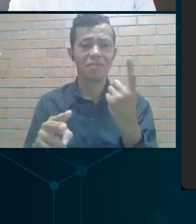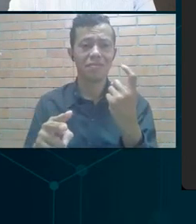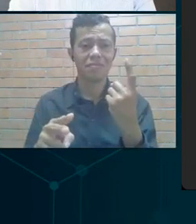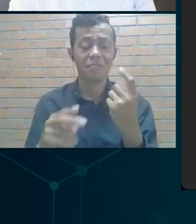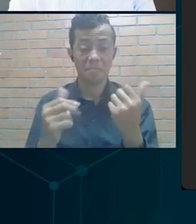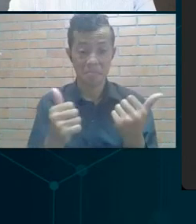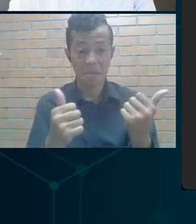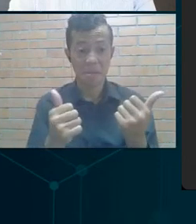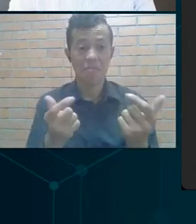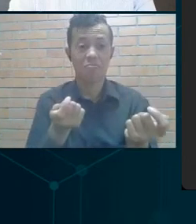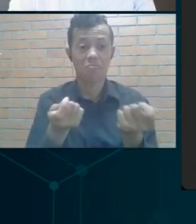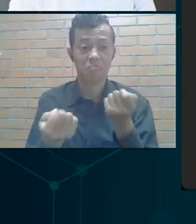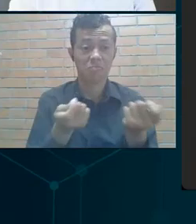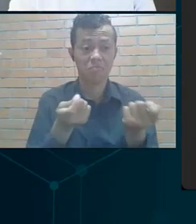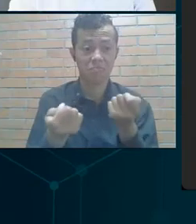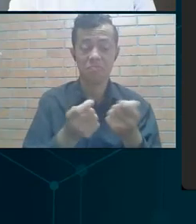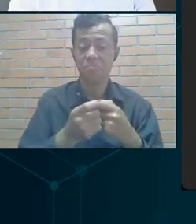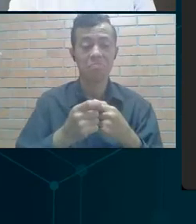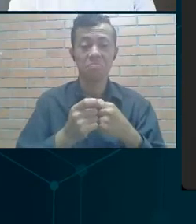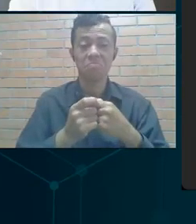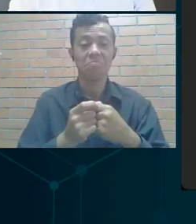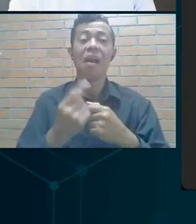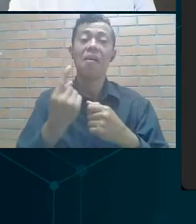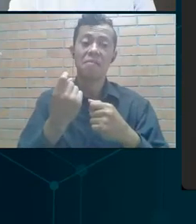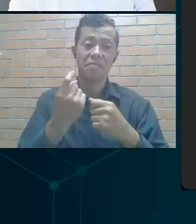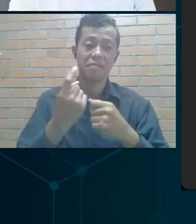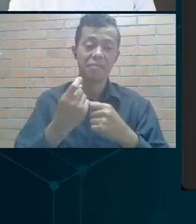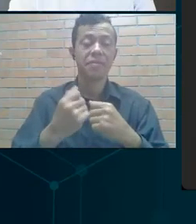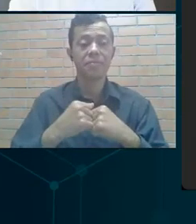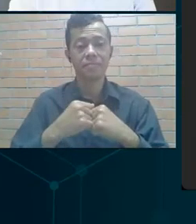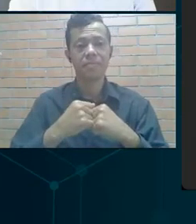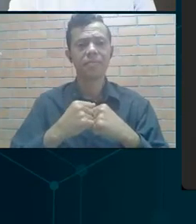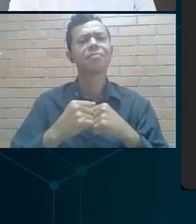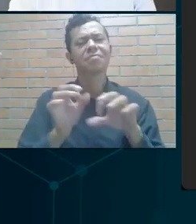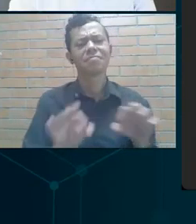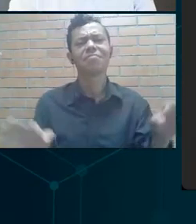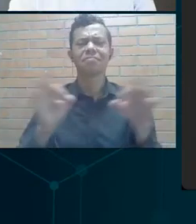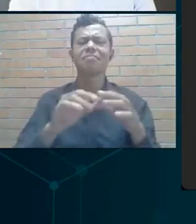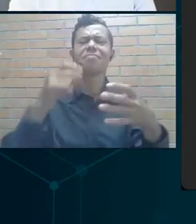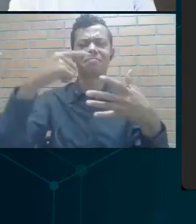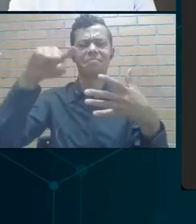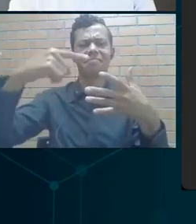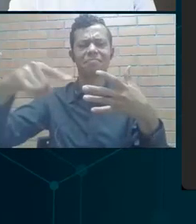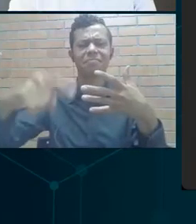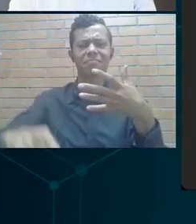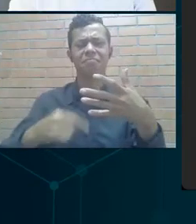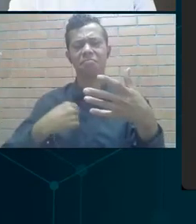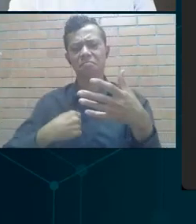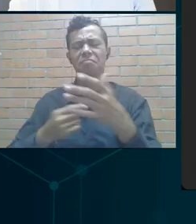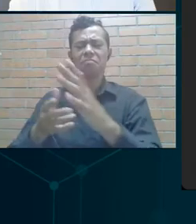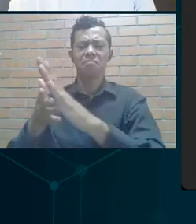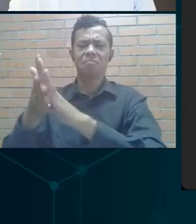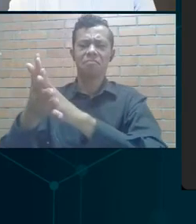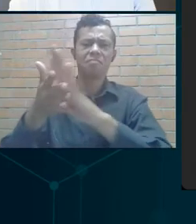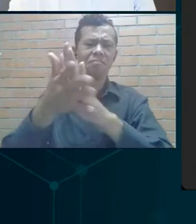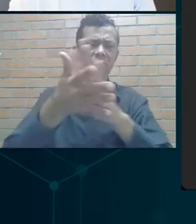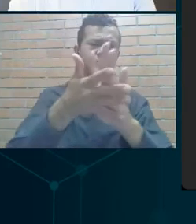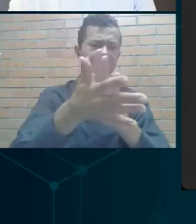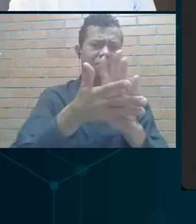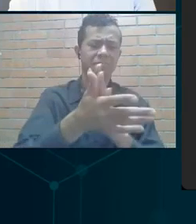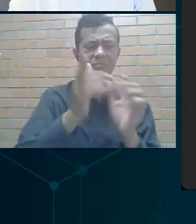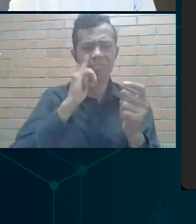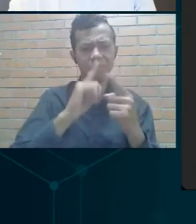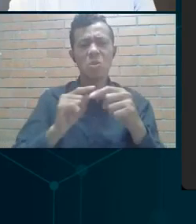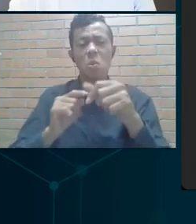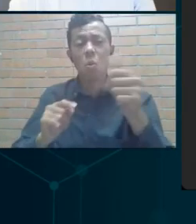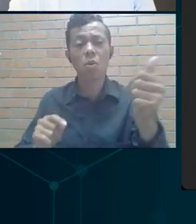each other. We've got a lot of data, and along comes the cloud with machines that can help us analyze that